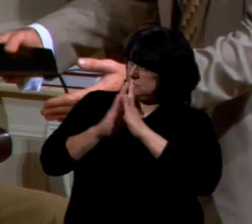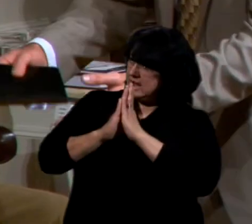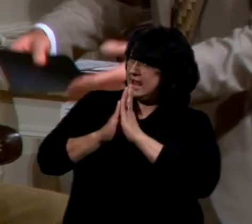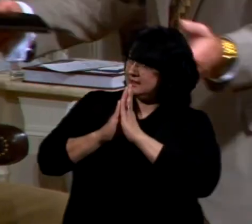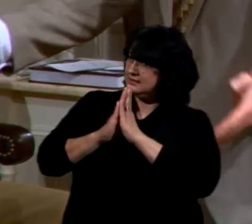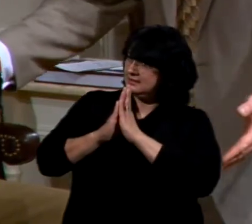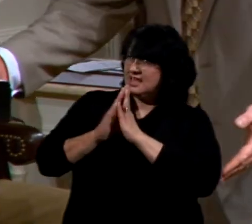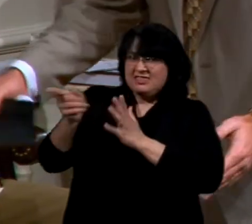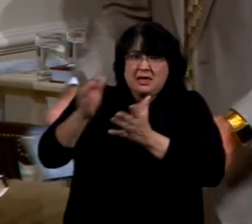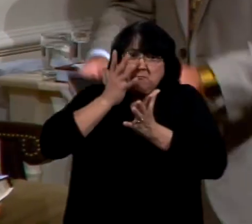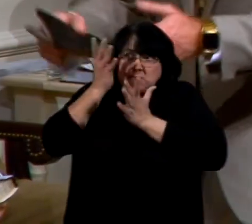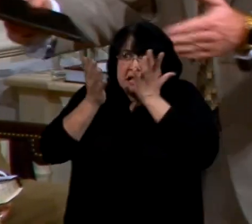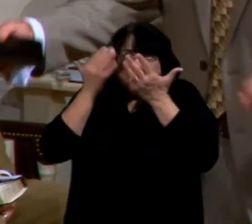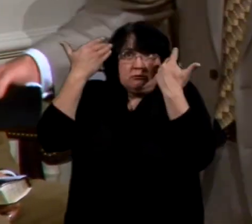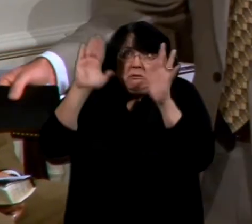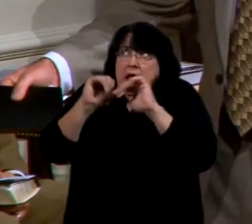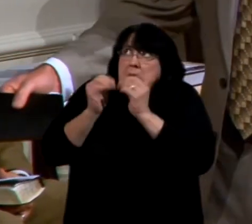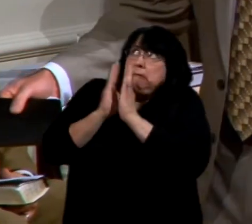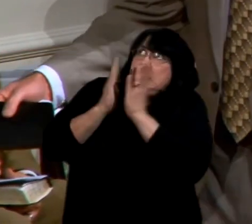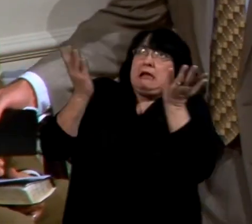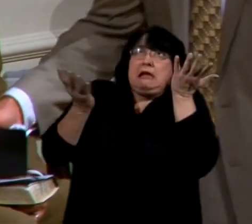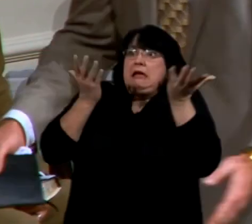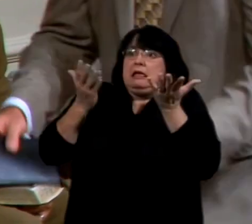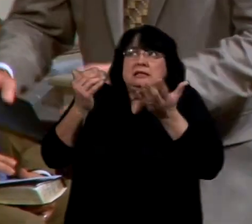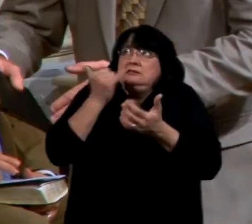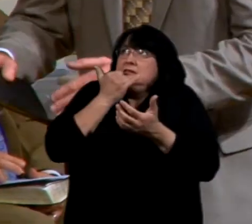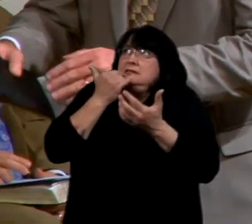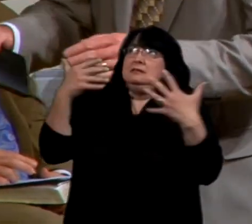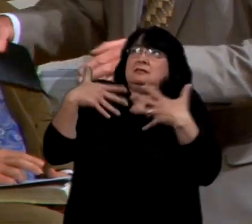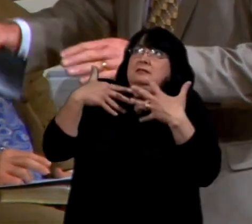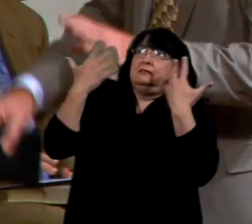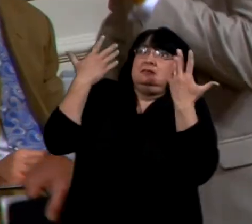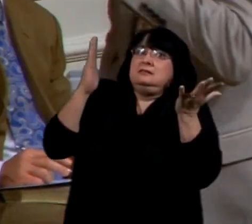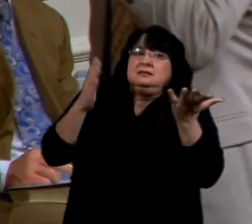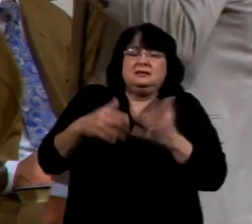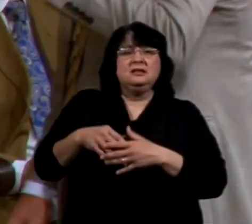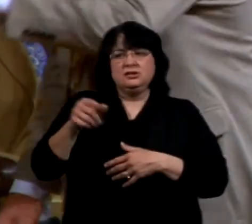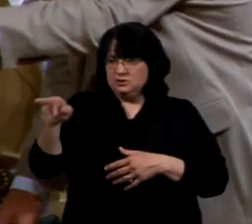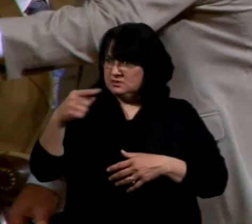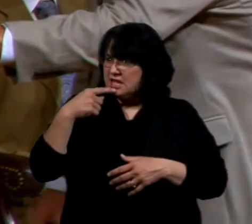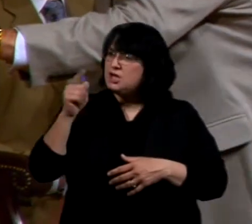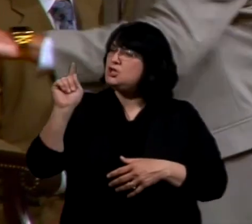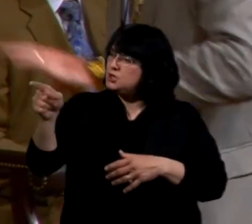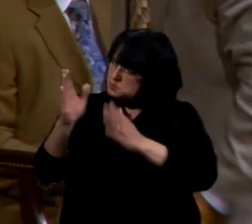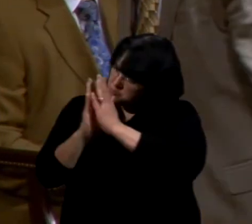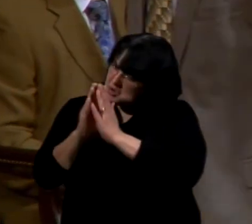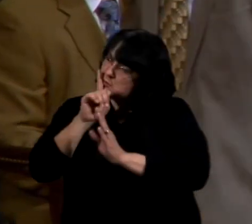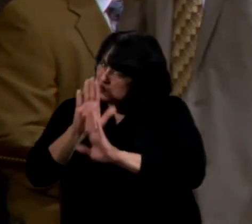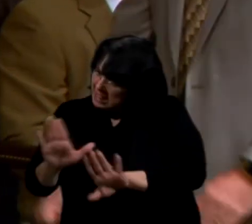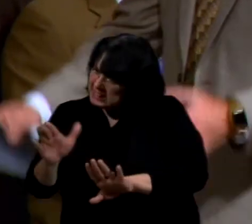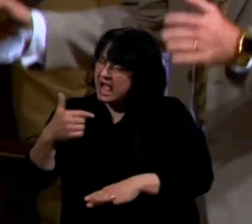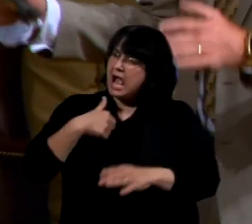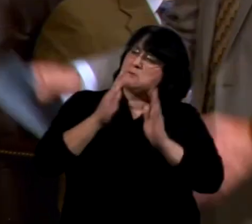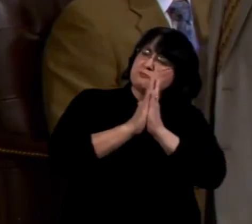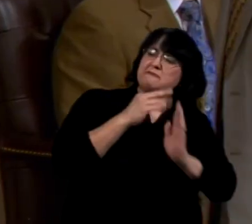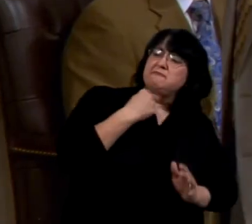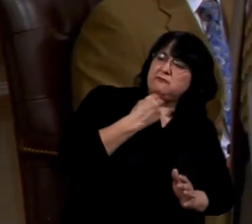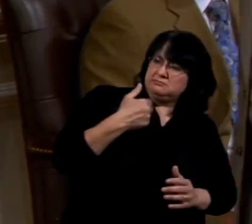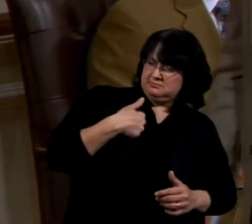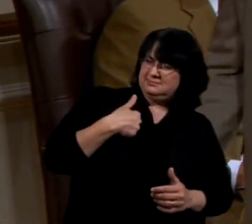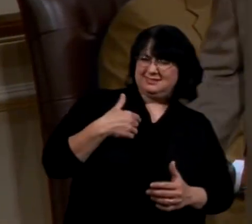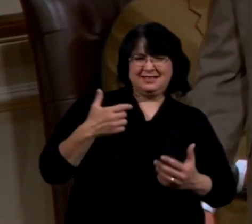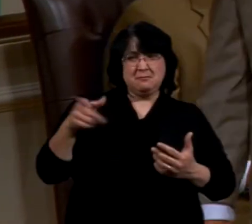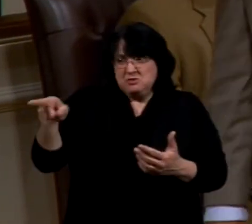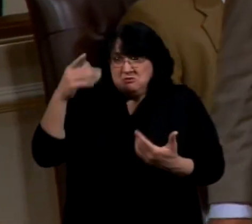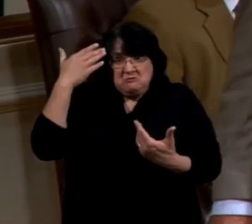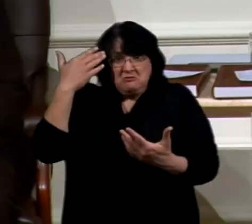get embarrassed. They don't know what to say. They're afraid to say the wrong thing. Or you'll say, well, you pray quietly, and I'll pray aloud. Well, now you don't even know what they're